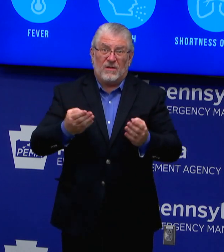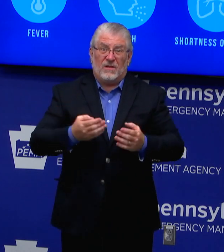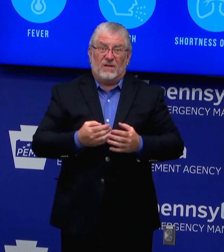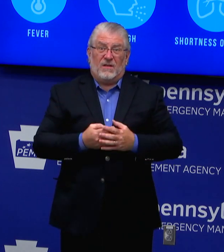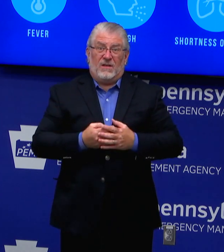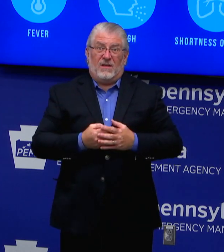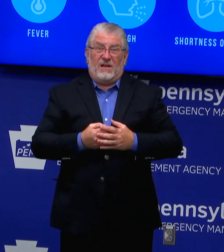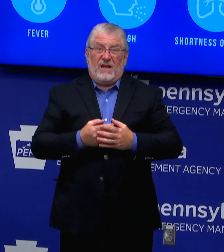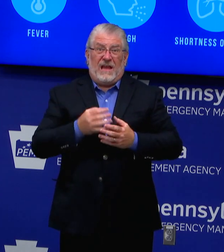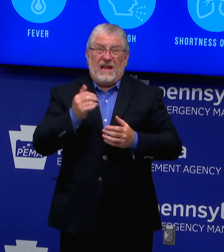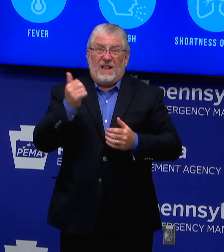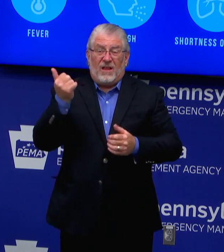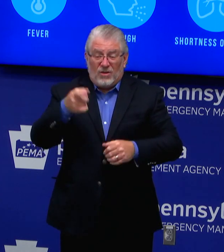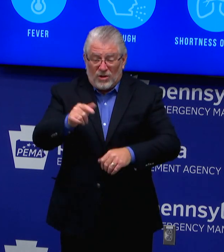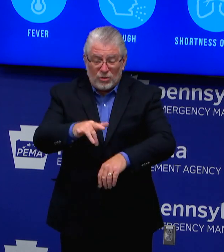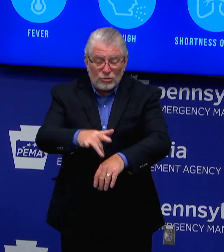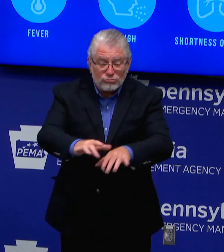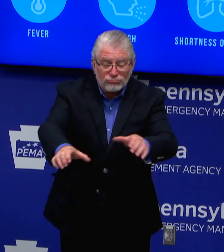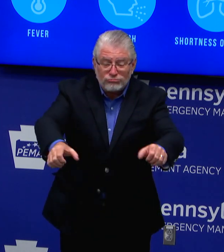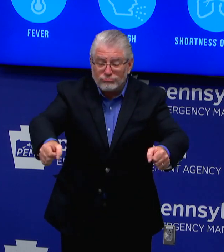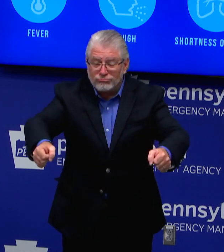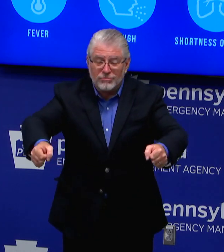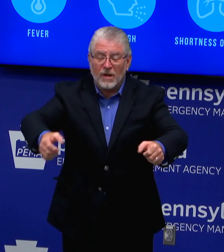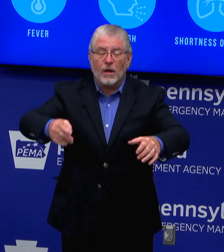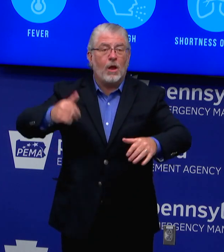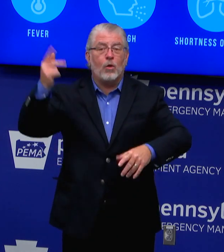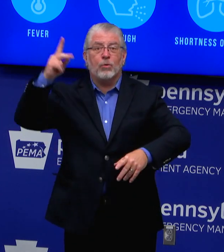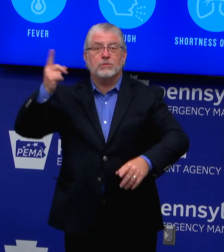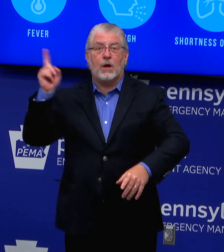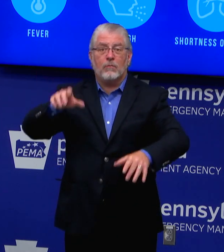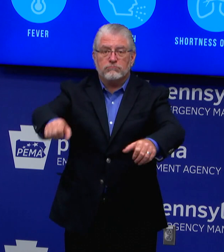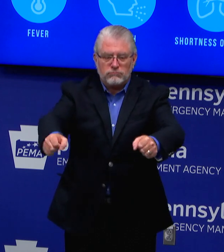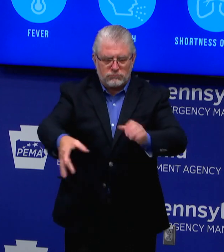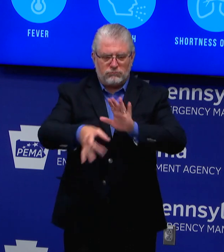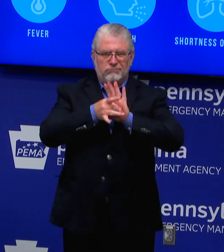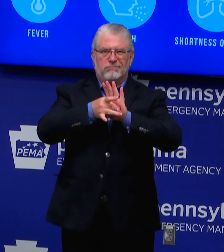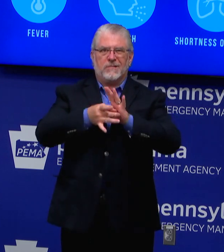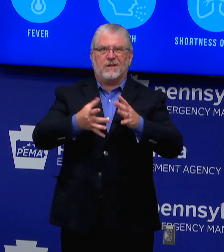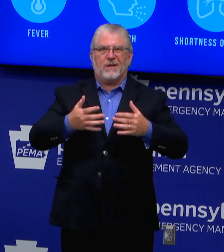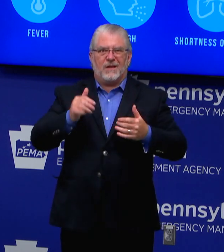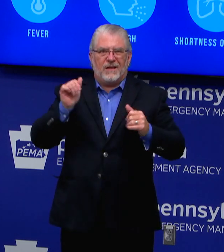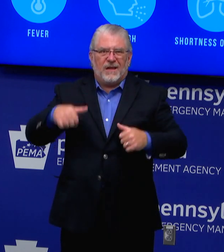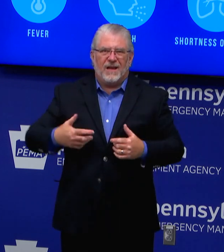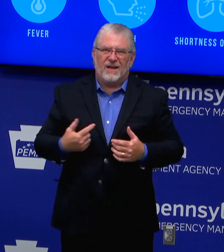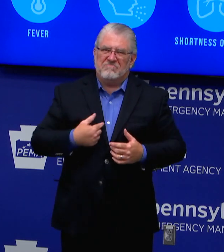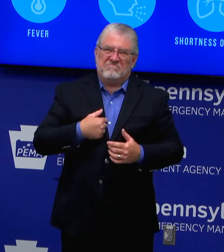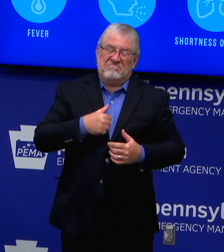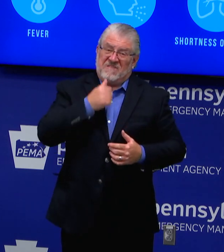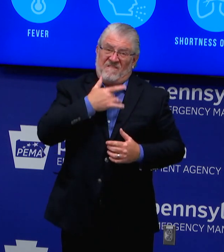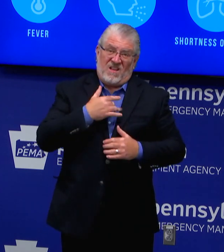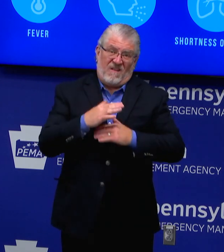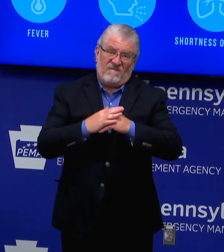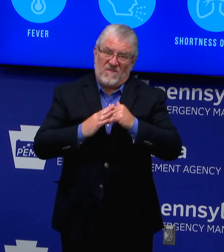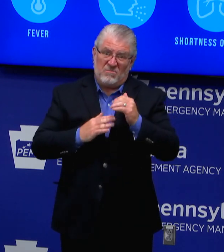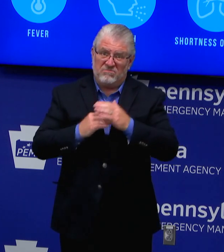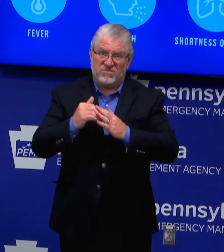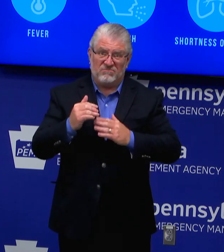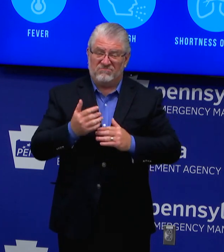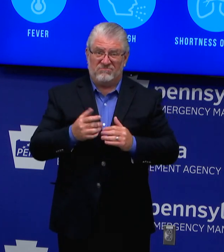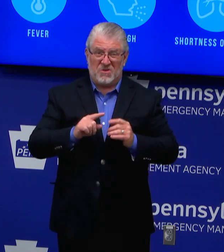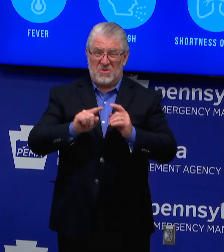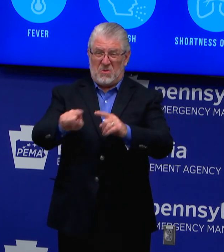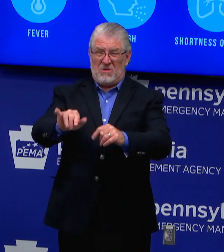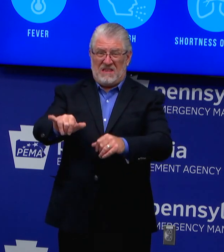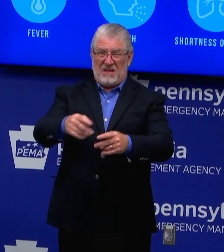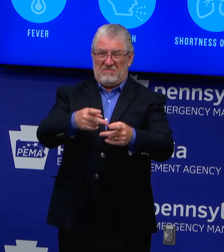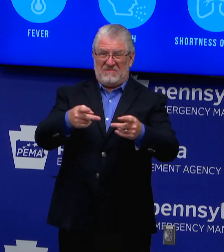other people have touched, that's just not something that I would feel comfortable going to, a place I would feel